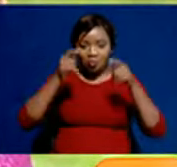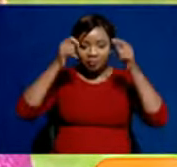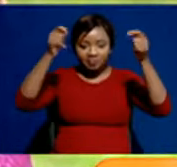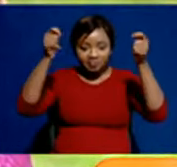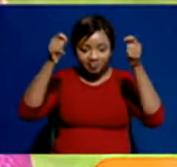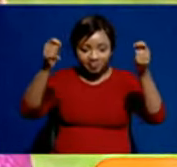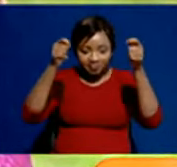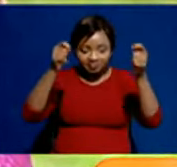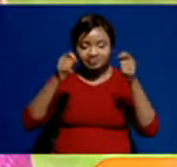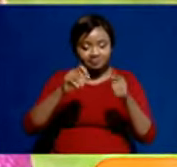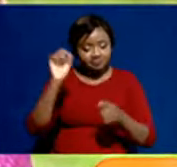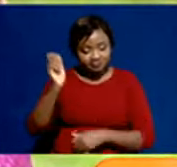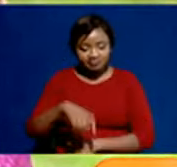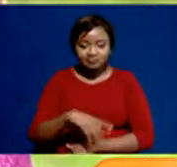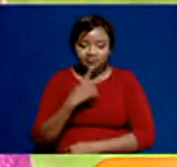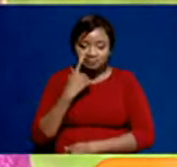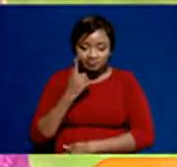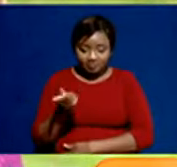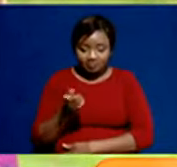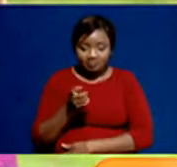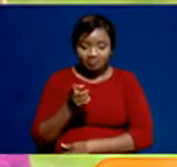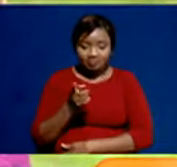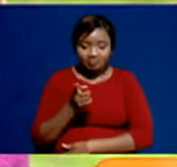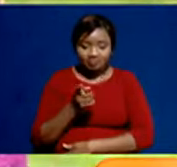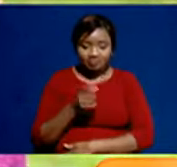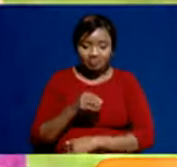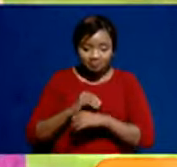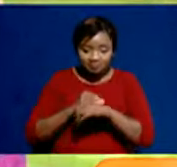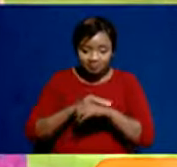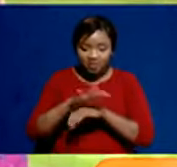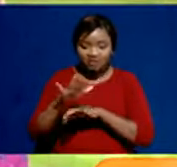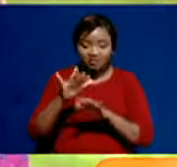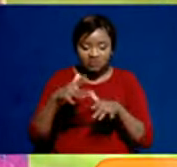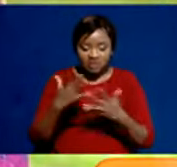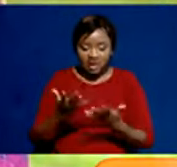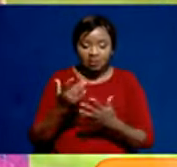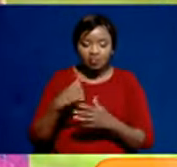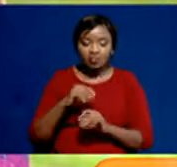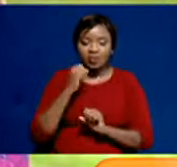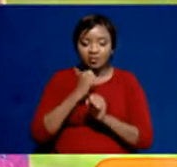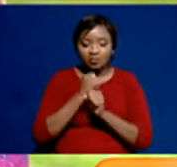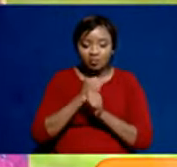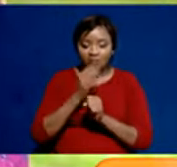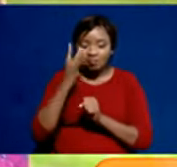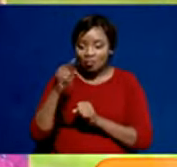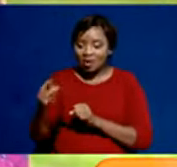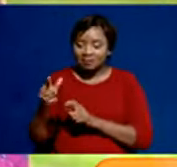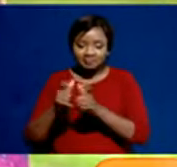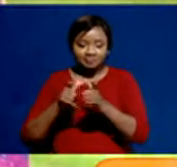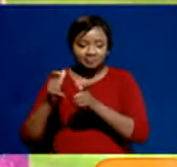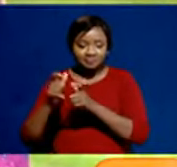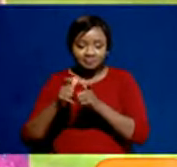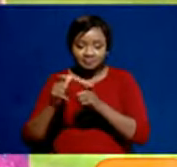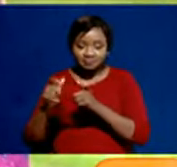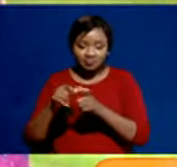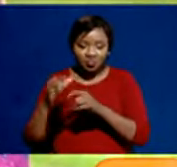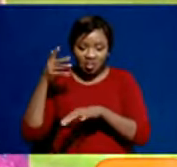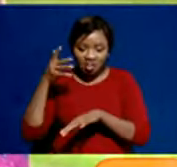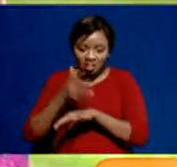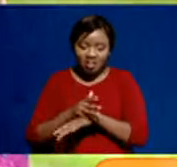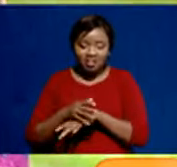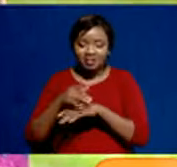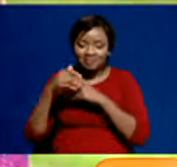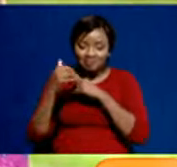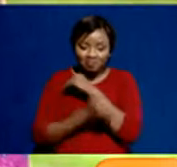has influenced, because the misrule and running down the country is what prompted people